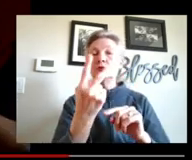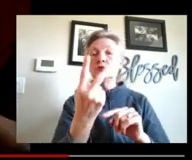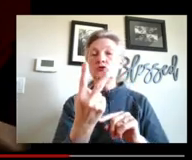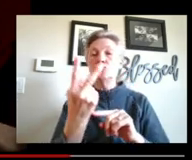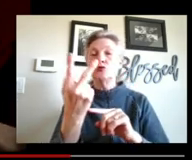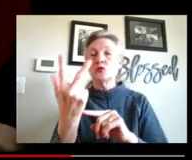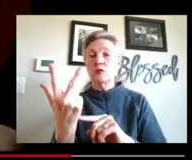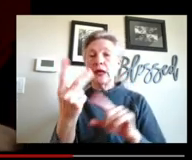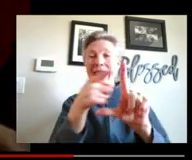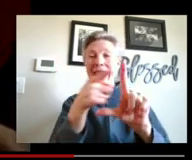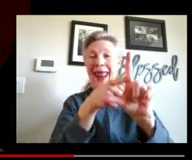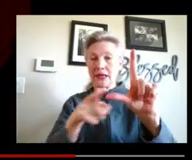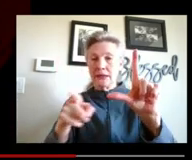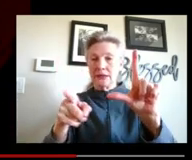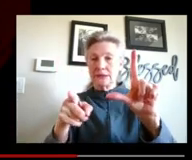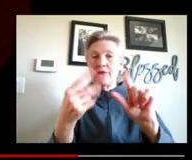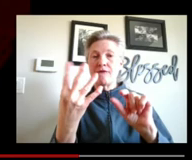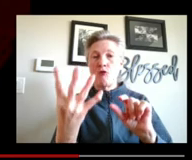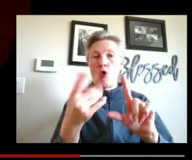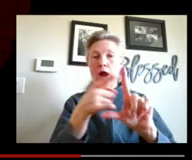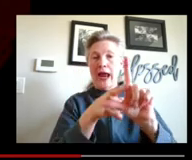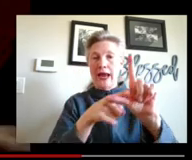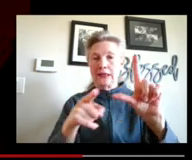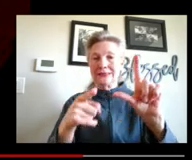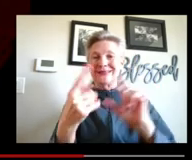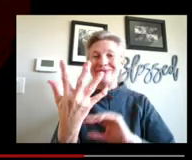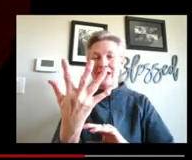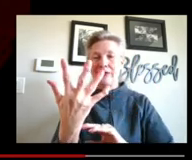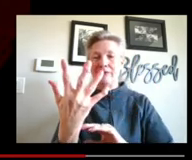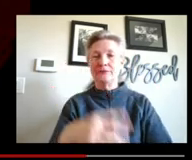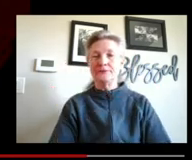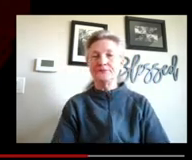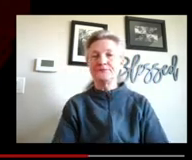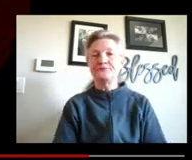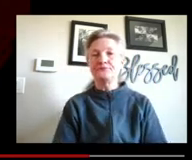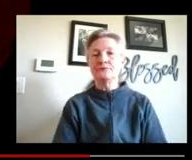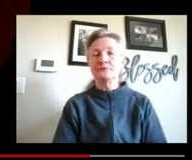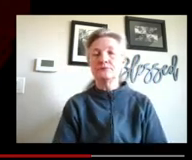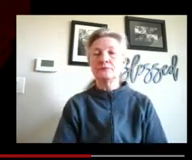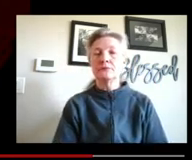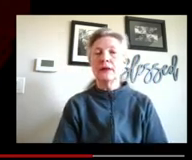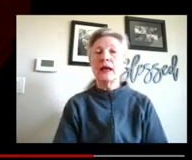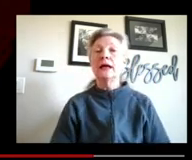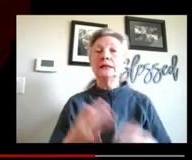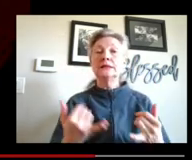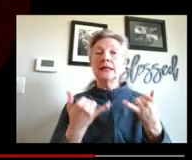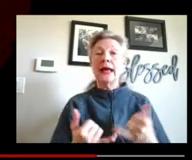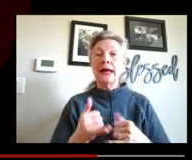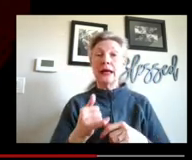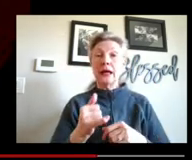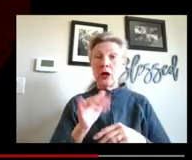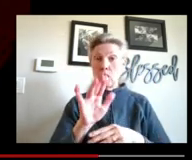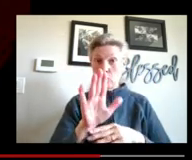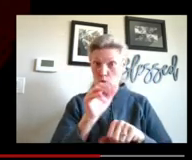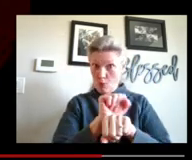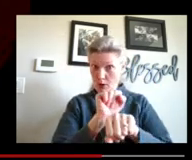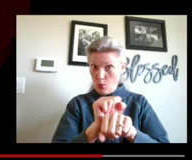angle, an angle, and an angle, making it 4 angles.